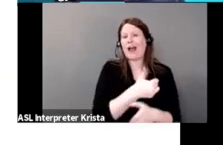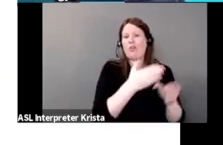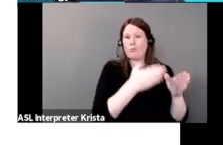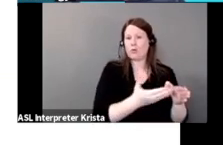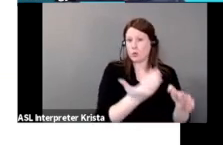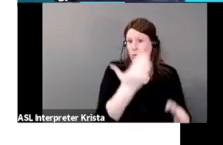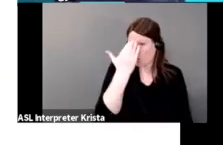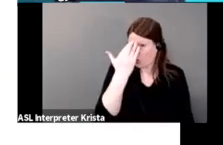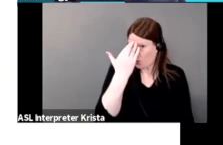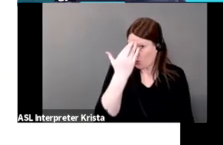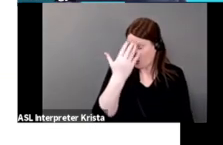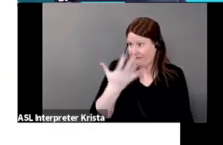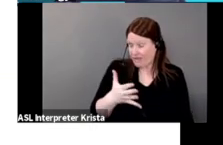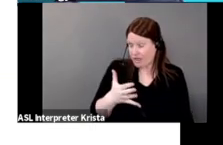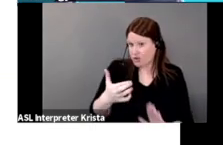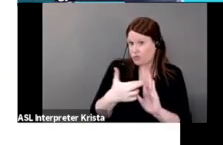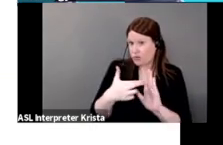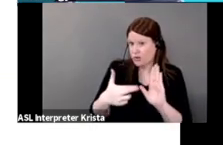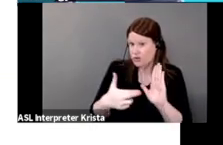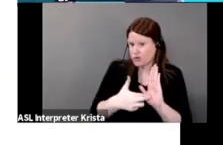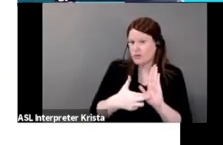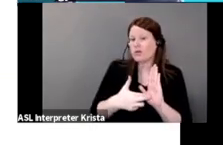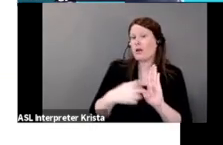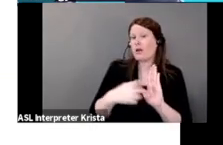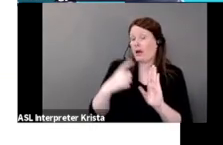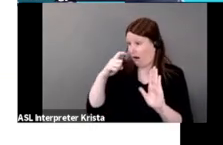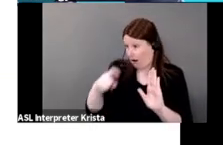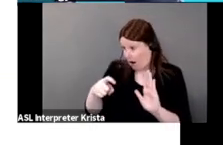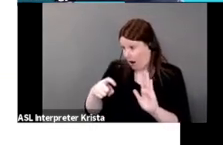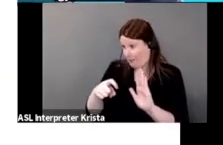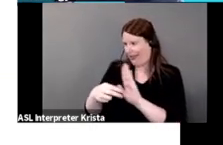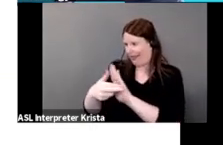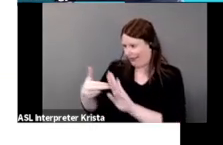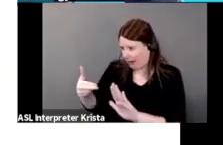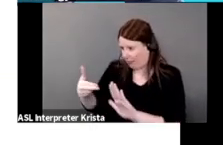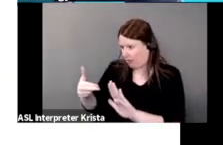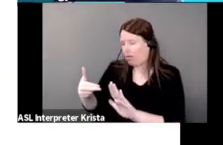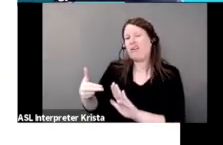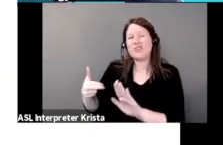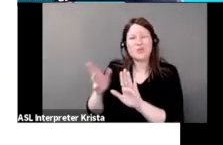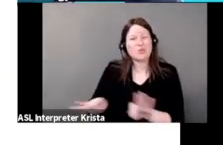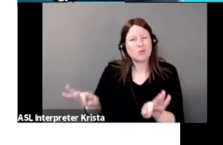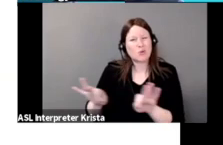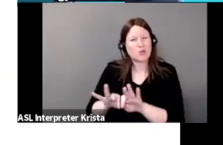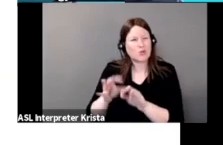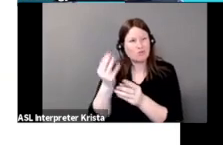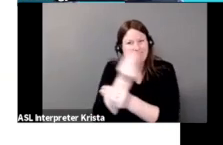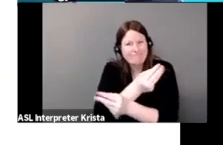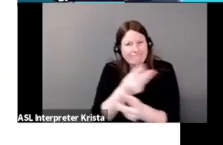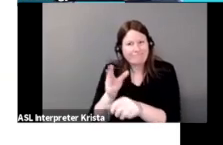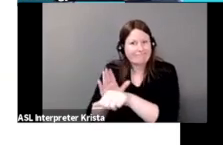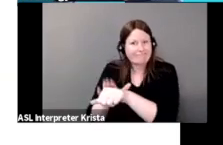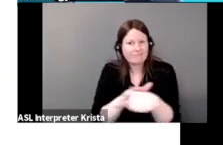on your trademark. So giving notice is an important part of the